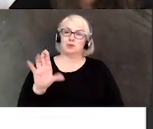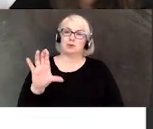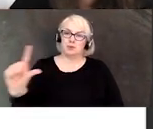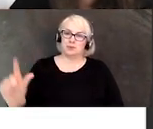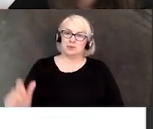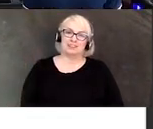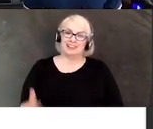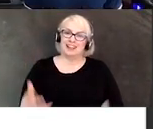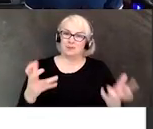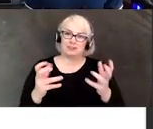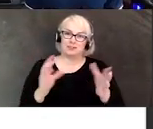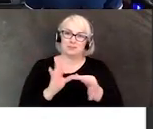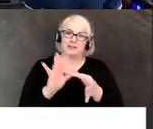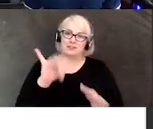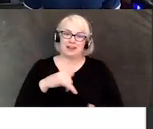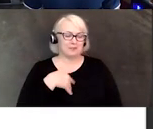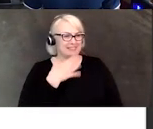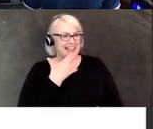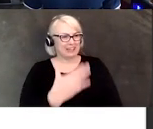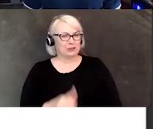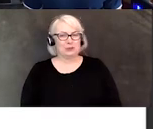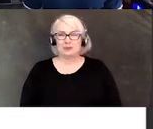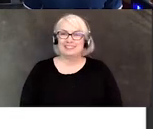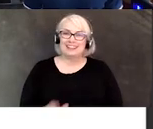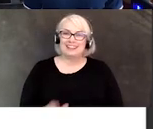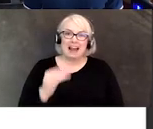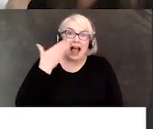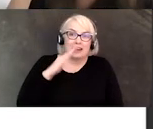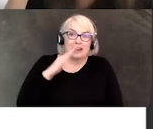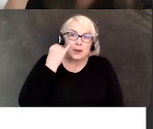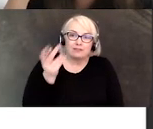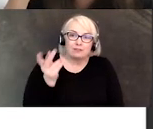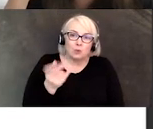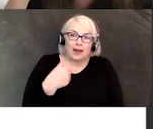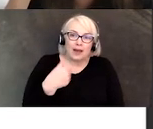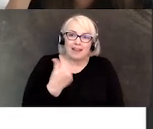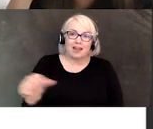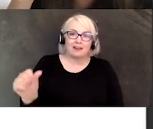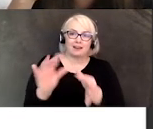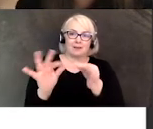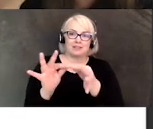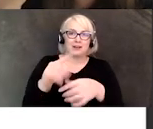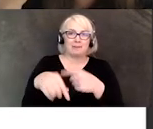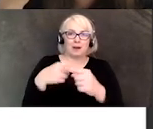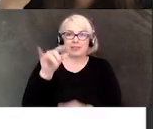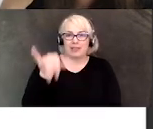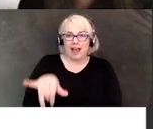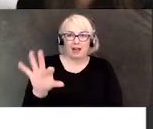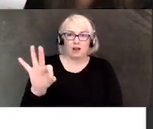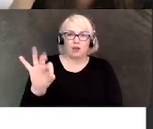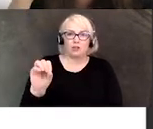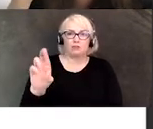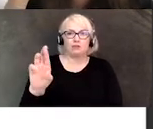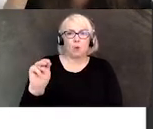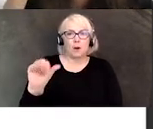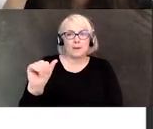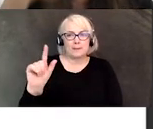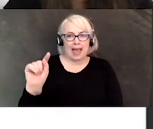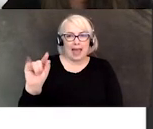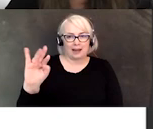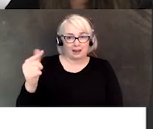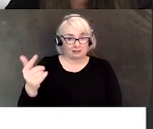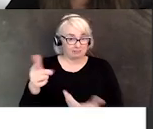that out. Um, and I don't know if you guys have any, you know, commentary on that, um, the, the formatting specifically.